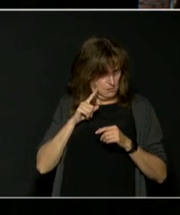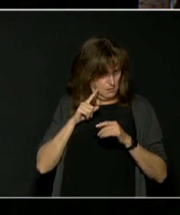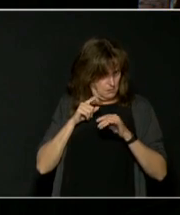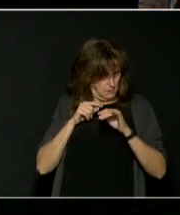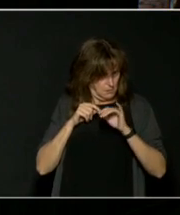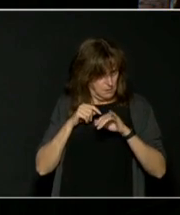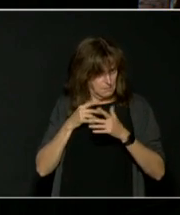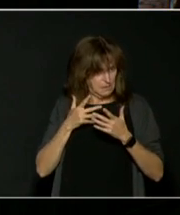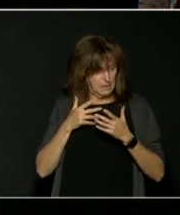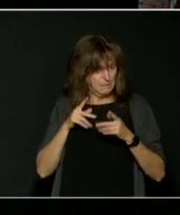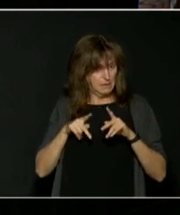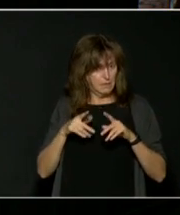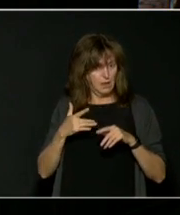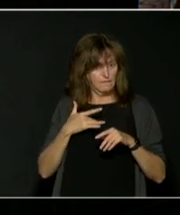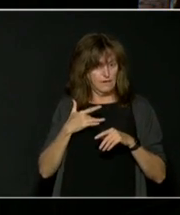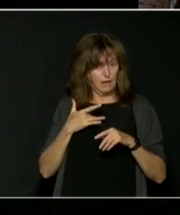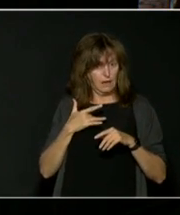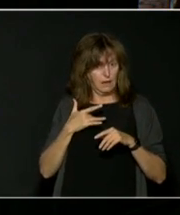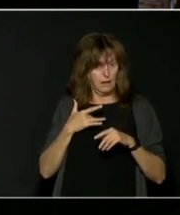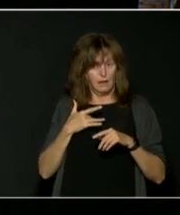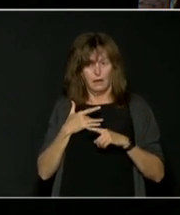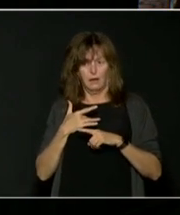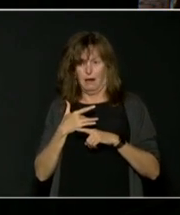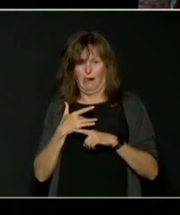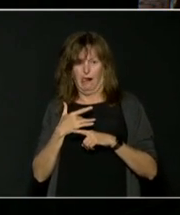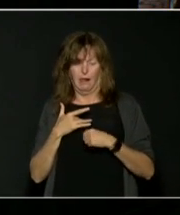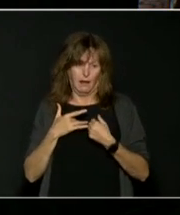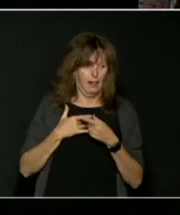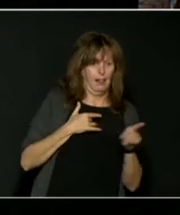go to shoppers regardless of their